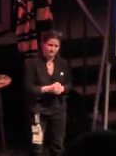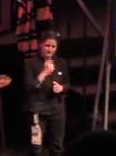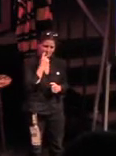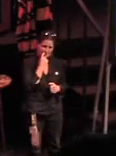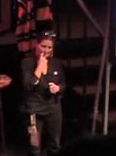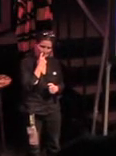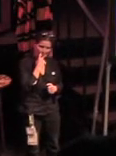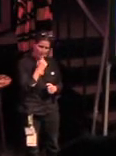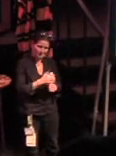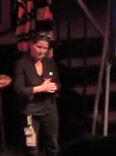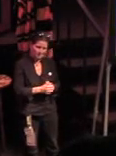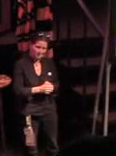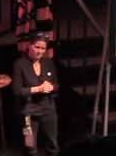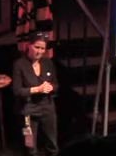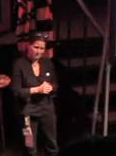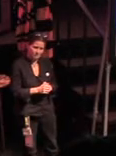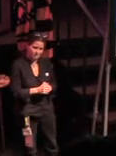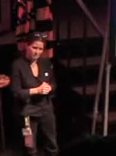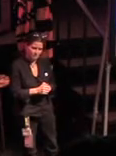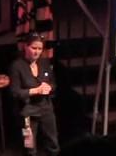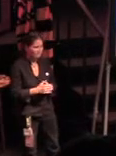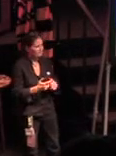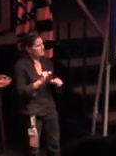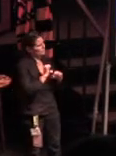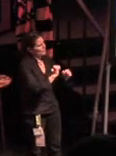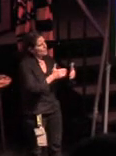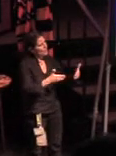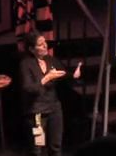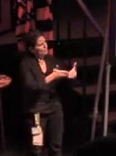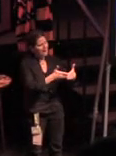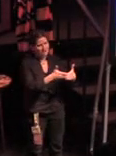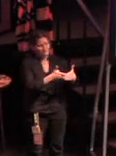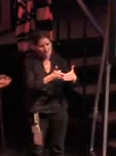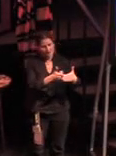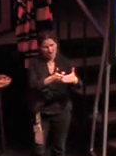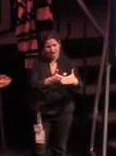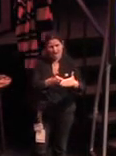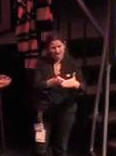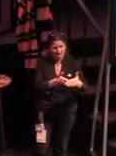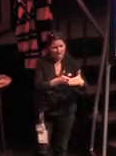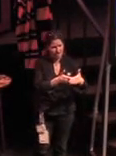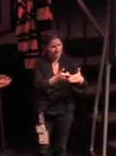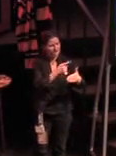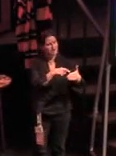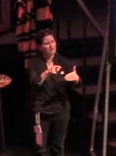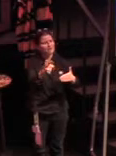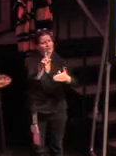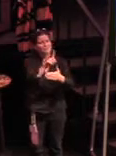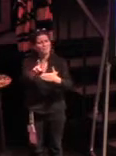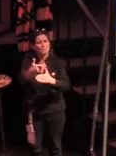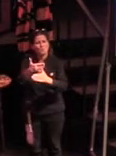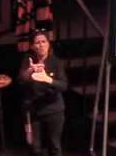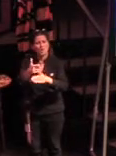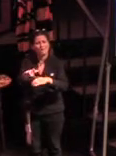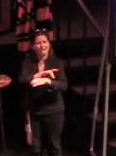How did you overcome the barrier between the people from the Lyric being very judgmental, you joining their group,